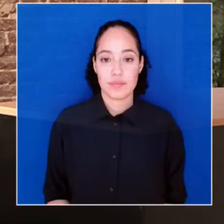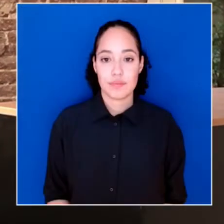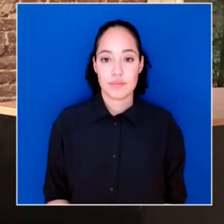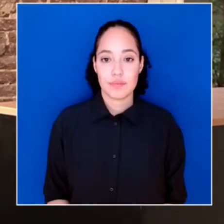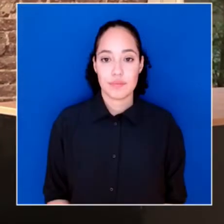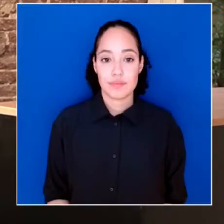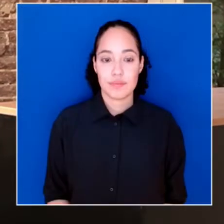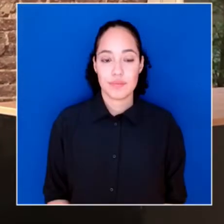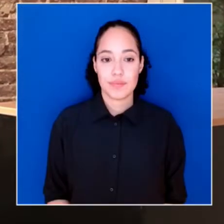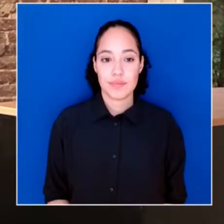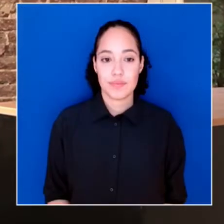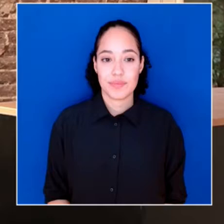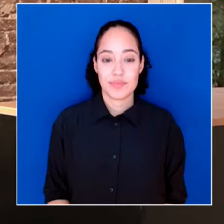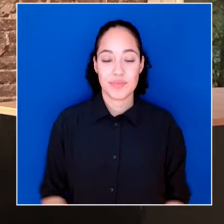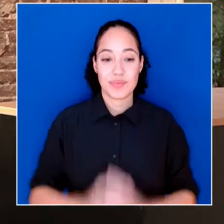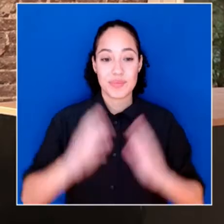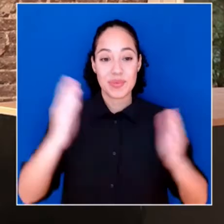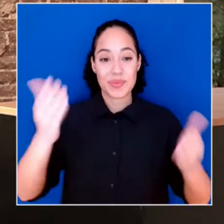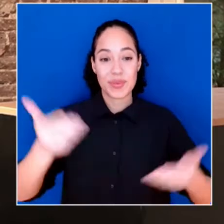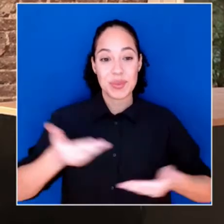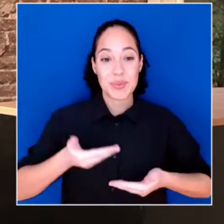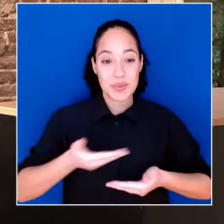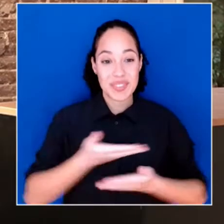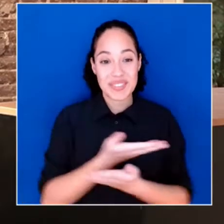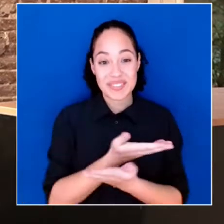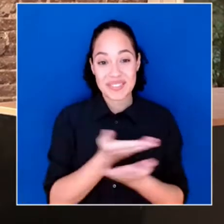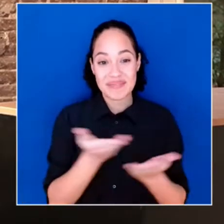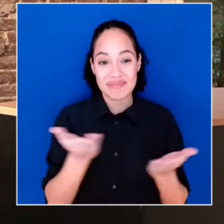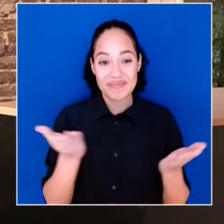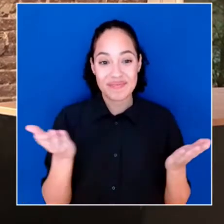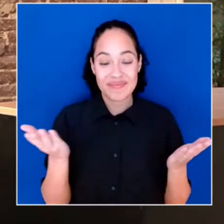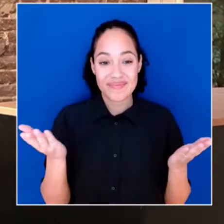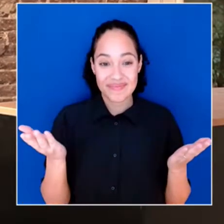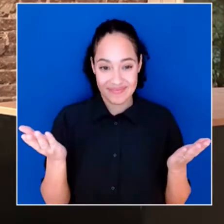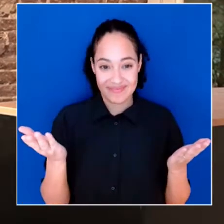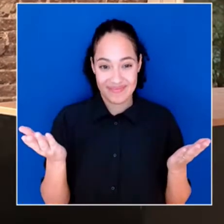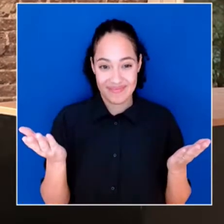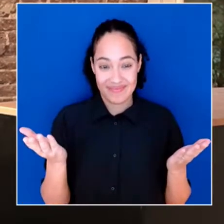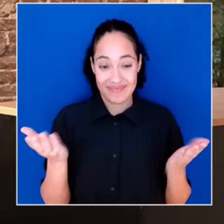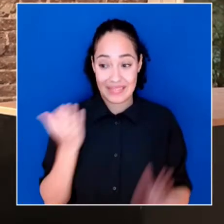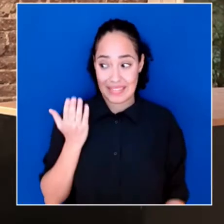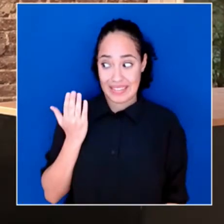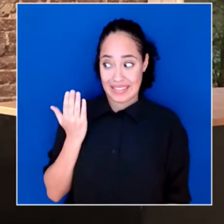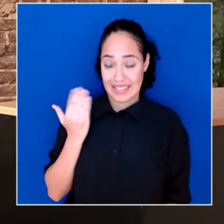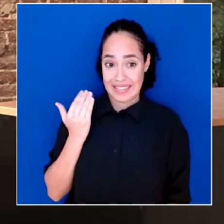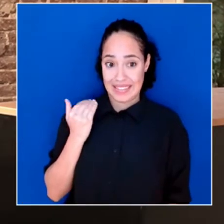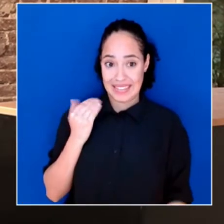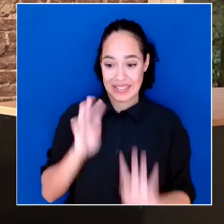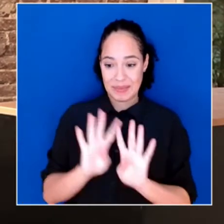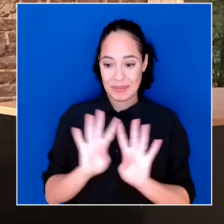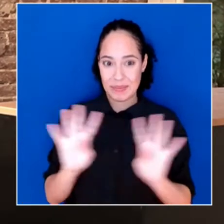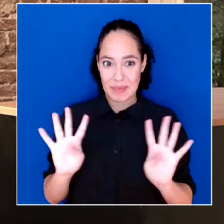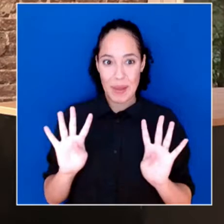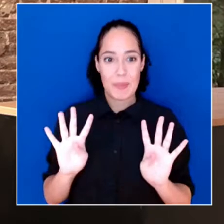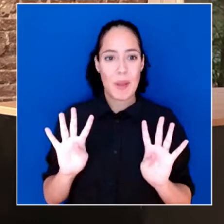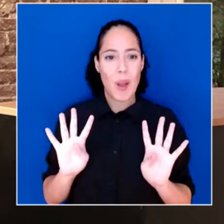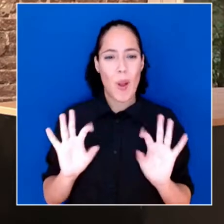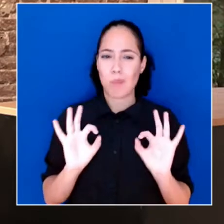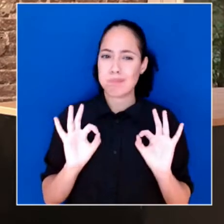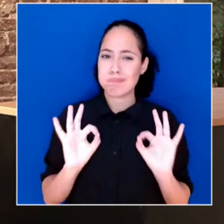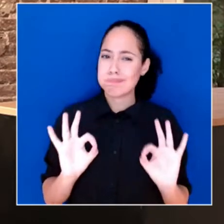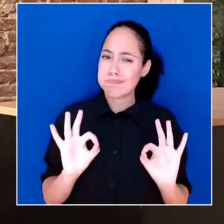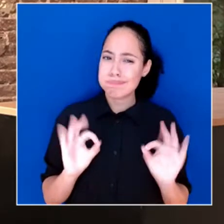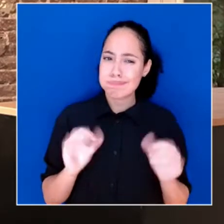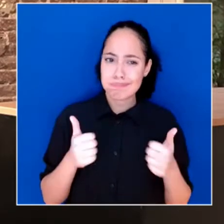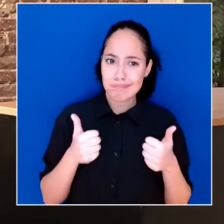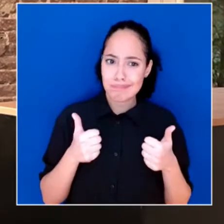everybody. That panel was phenomenal, the amount of things that came out of that. And I think, as everybody said, that knowledge on Comic